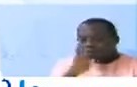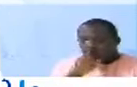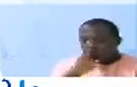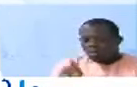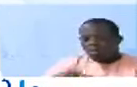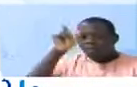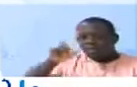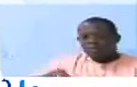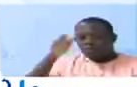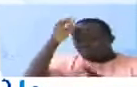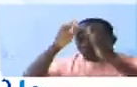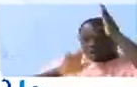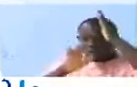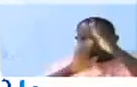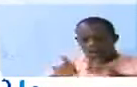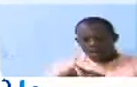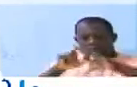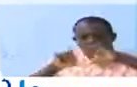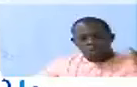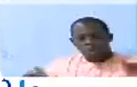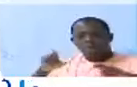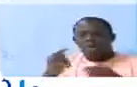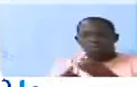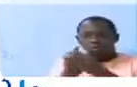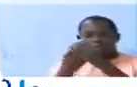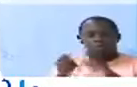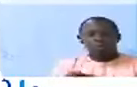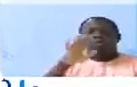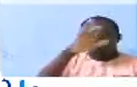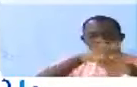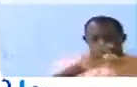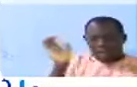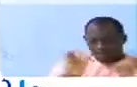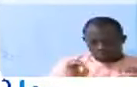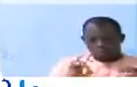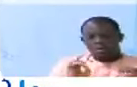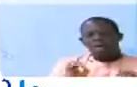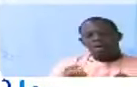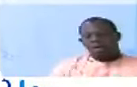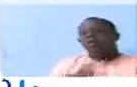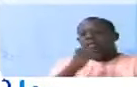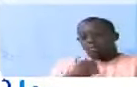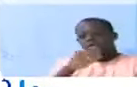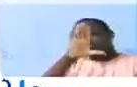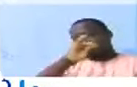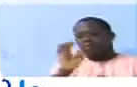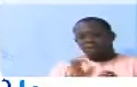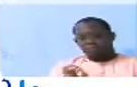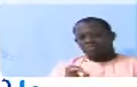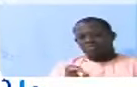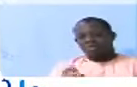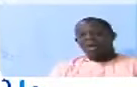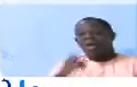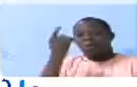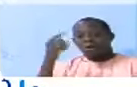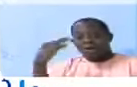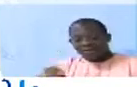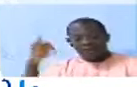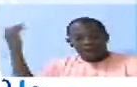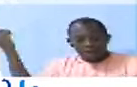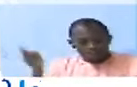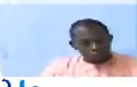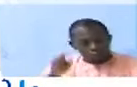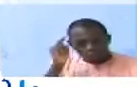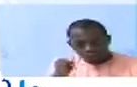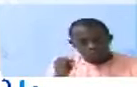or somewhere there his beatings didn't penetrate their skin. Those were the only people who were not injured,